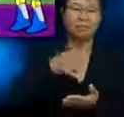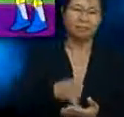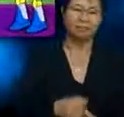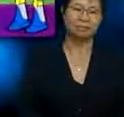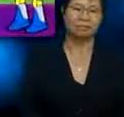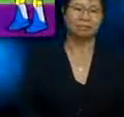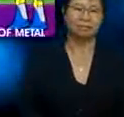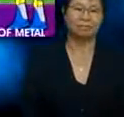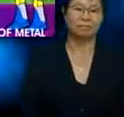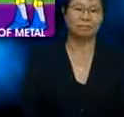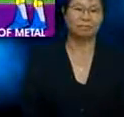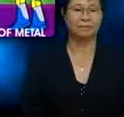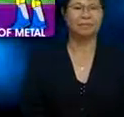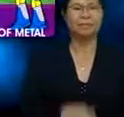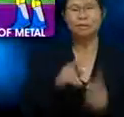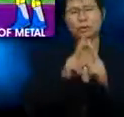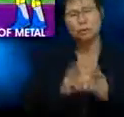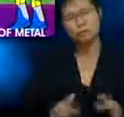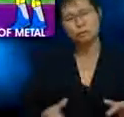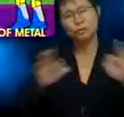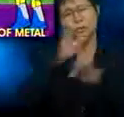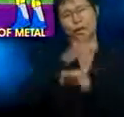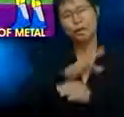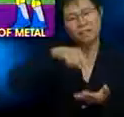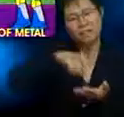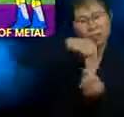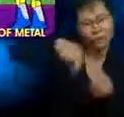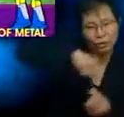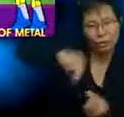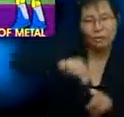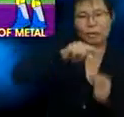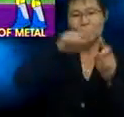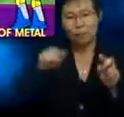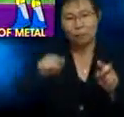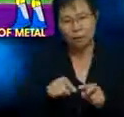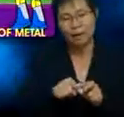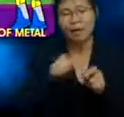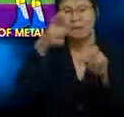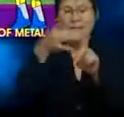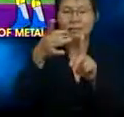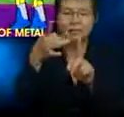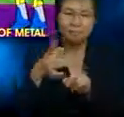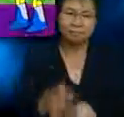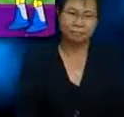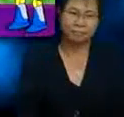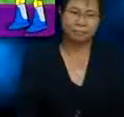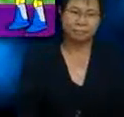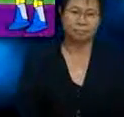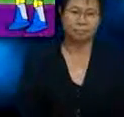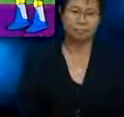Oh, it's so useful, this coil piece of metal.